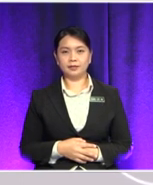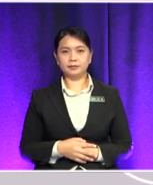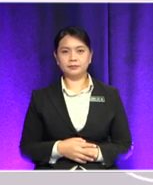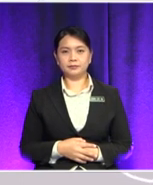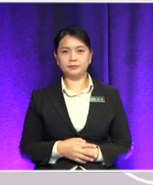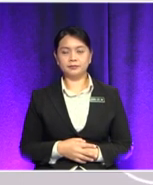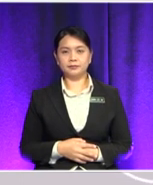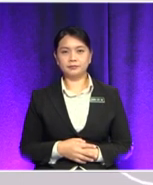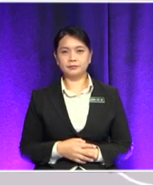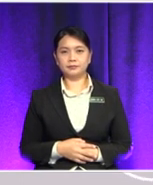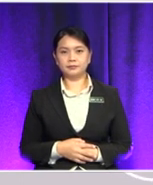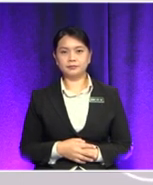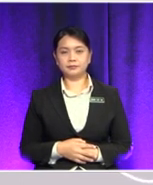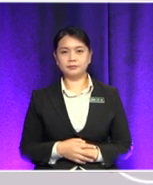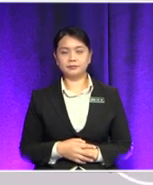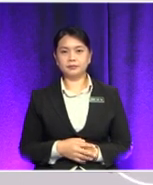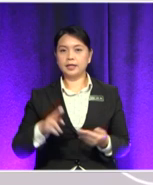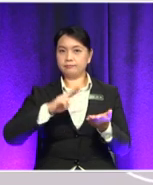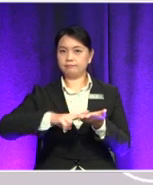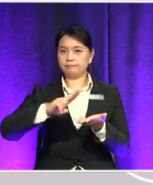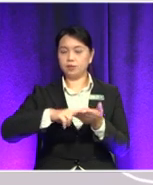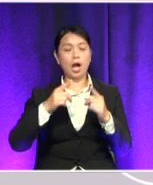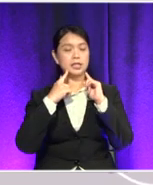Okay, please read your answer.